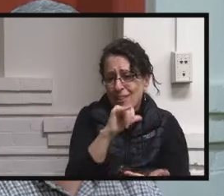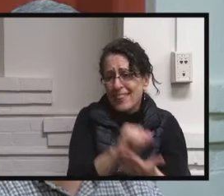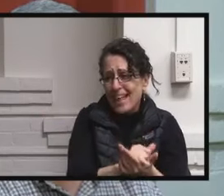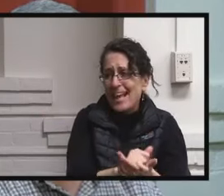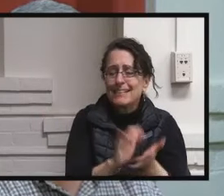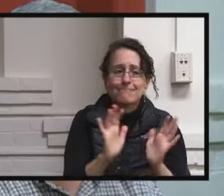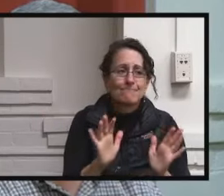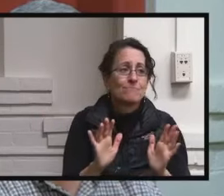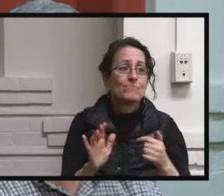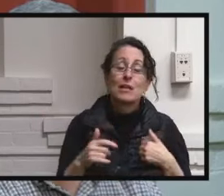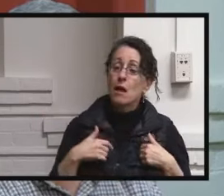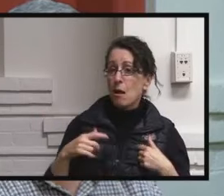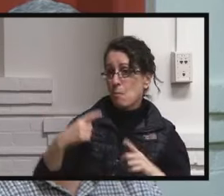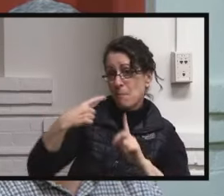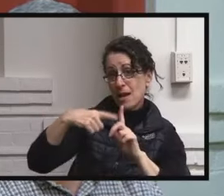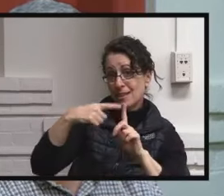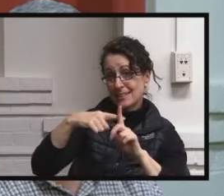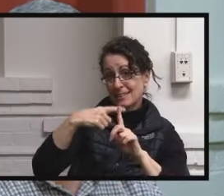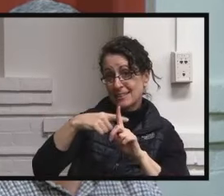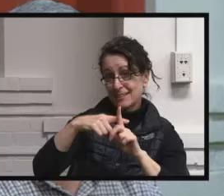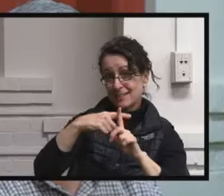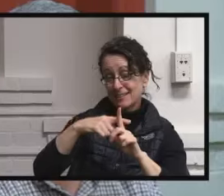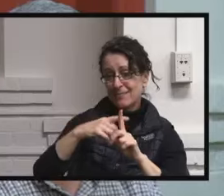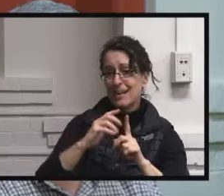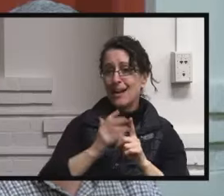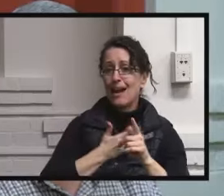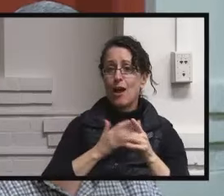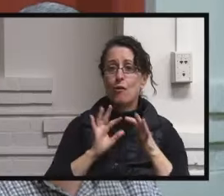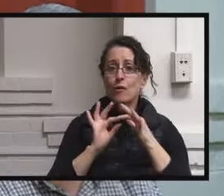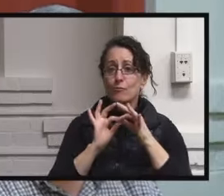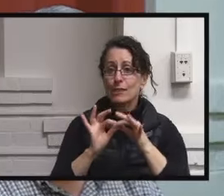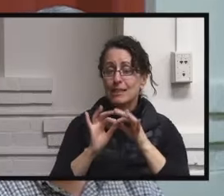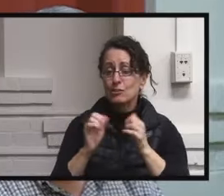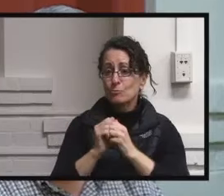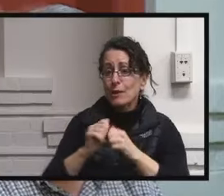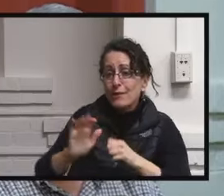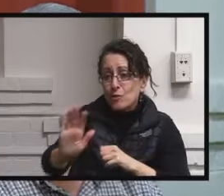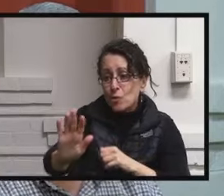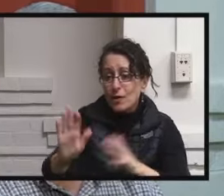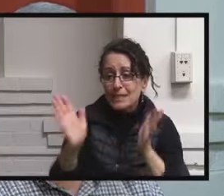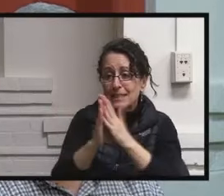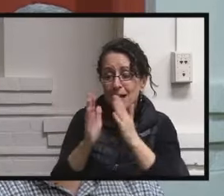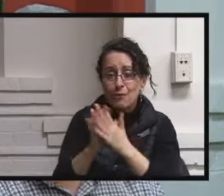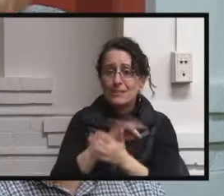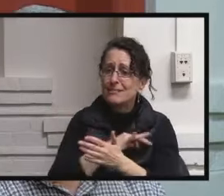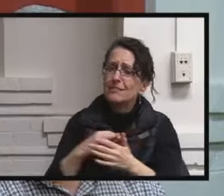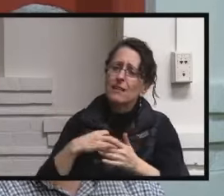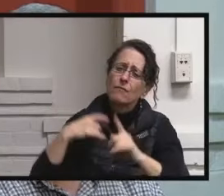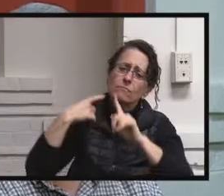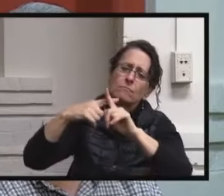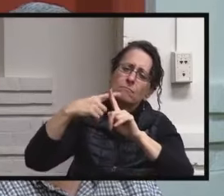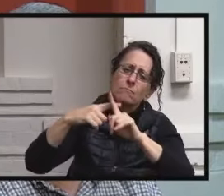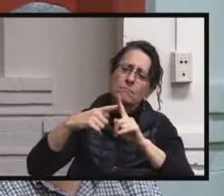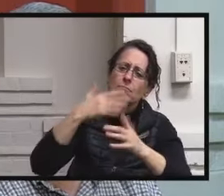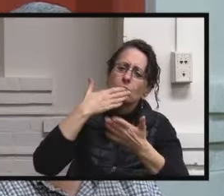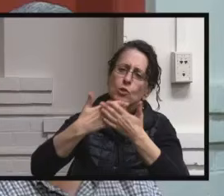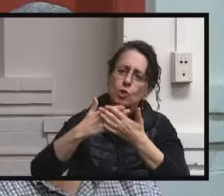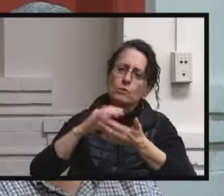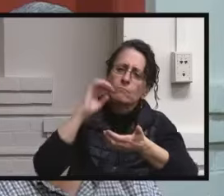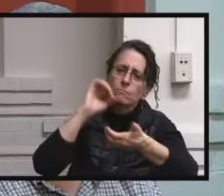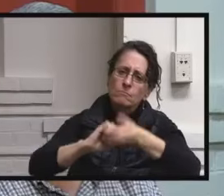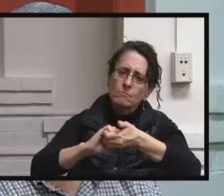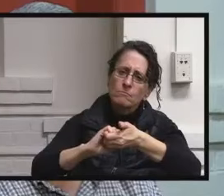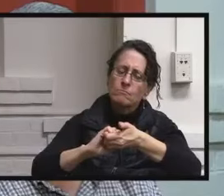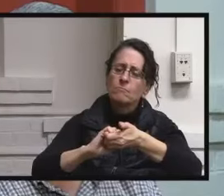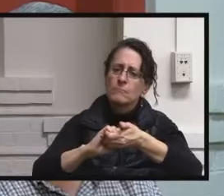on a high note. We have a really good working relationship with the staff, and Patrick and I and Peter and Norm, and we all work together on a